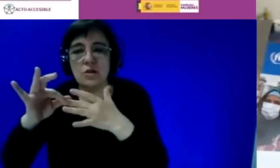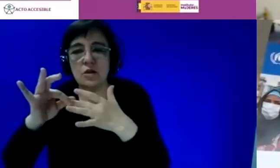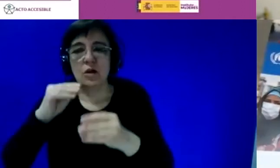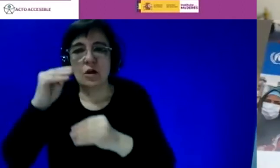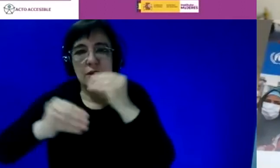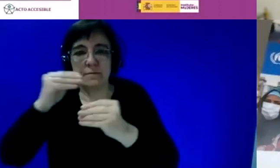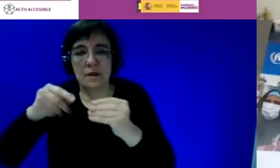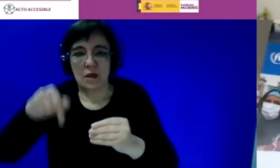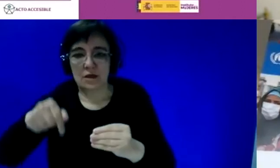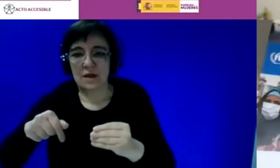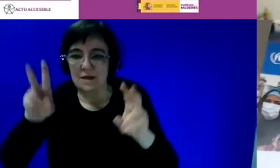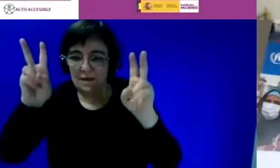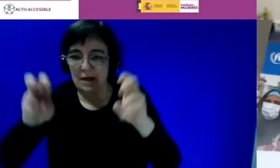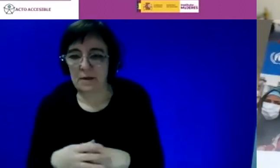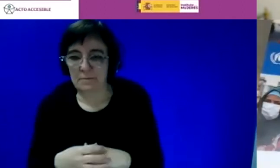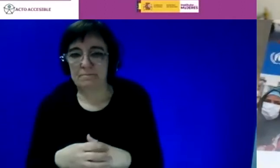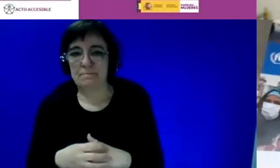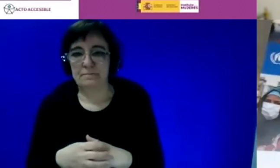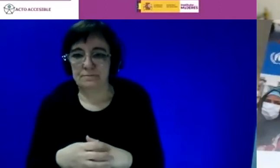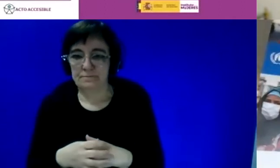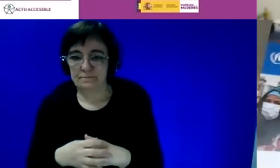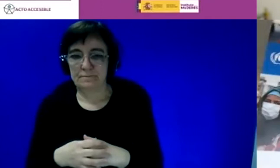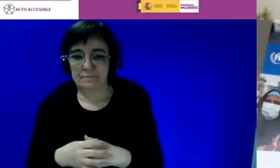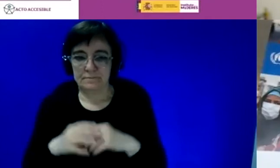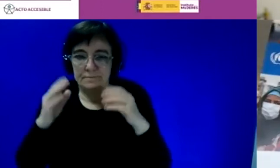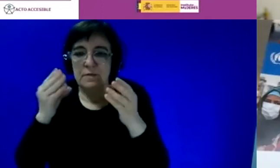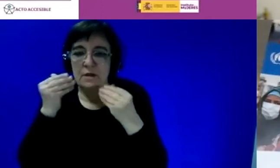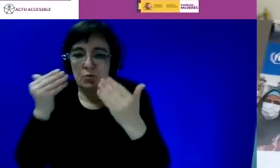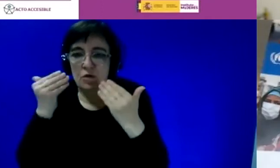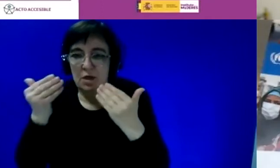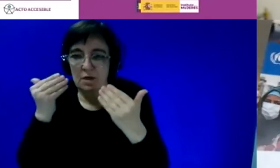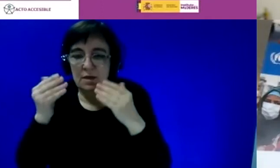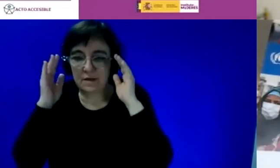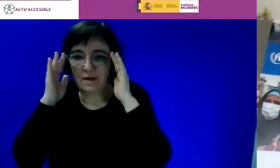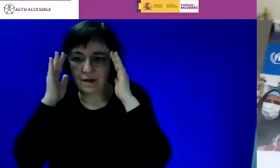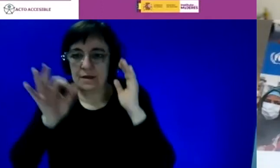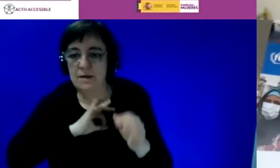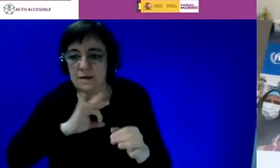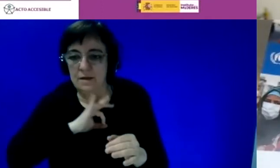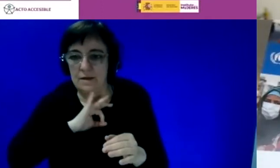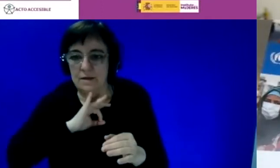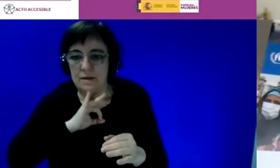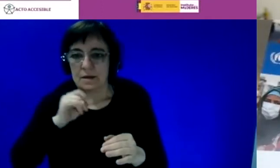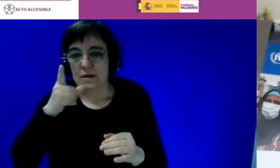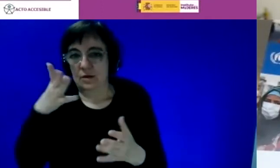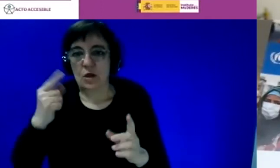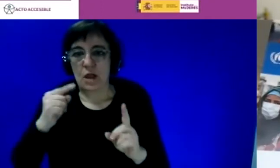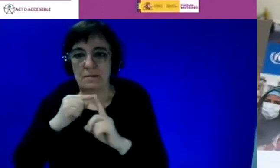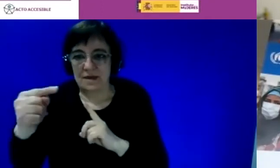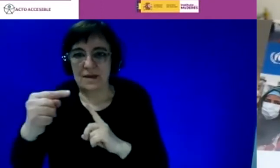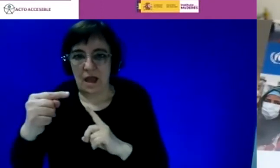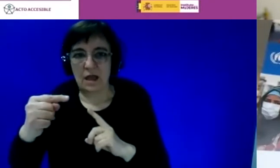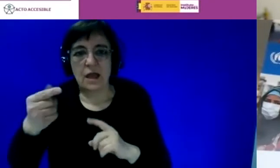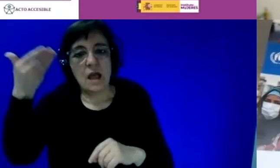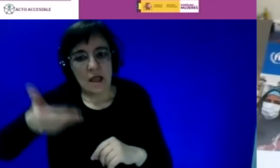Thank you, dear Ms. Triggs, for your important message here. Is very relevant